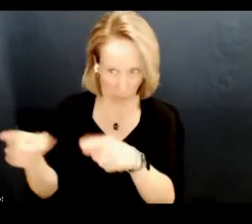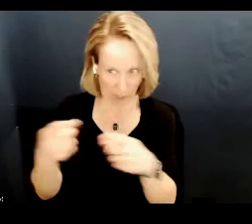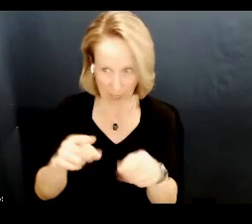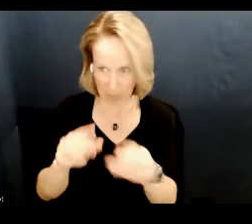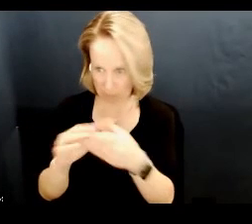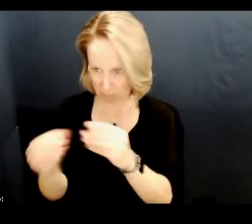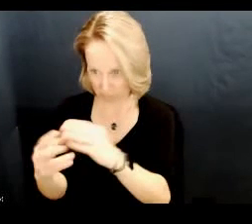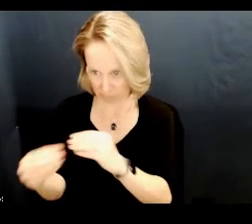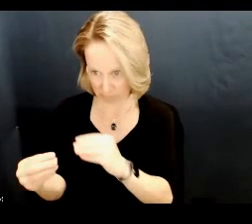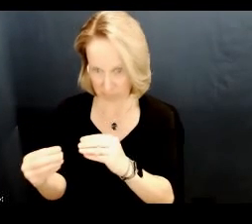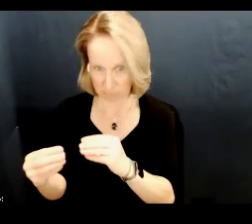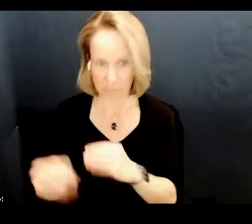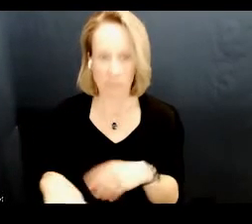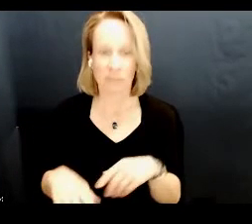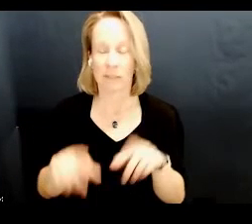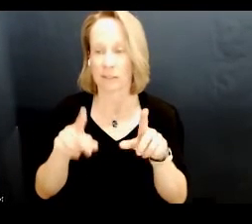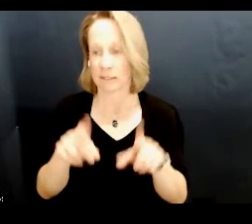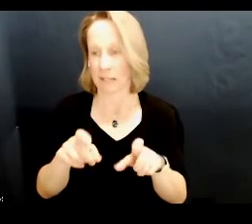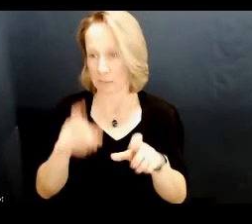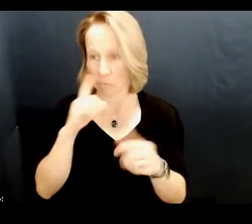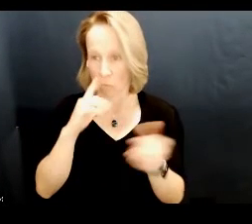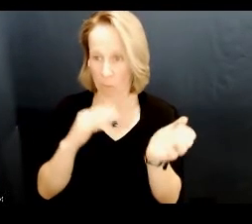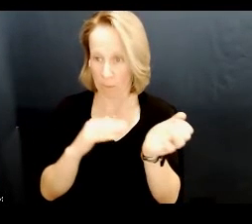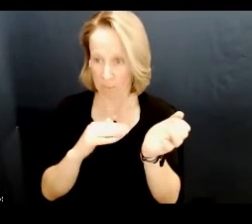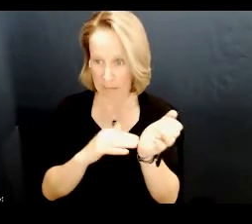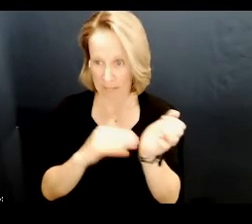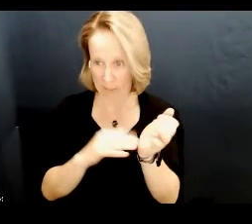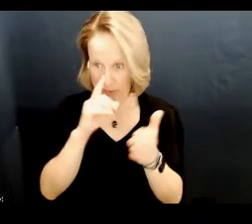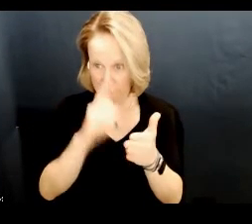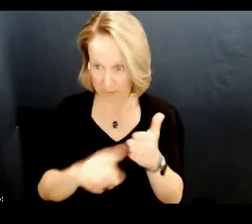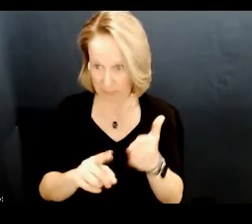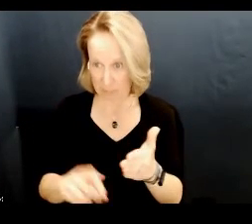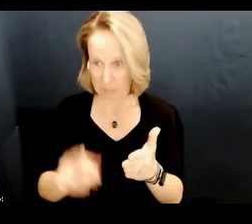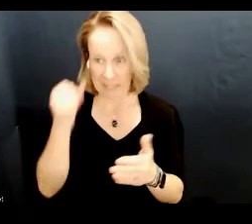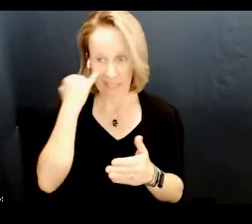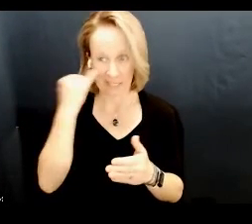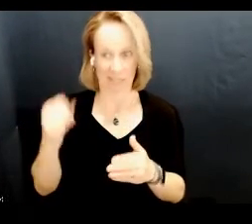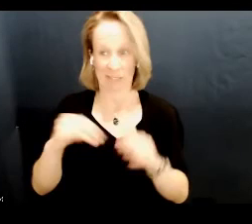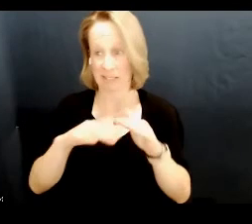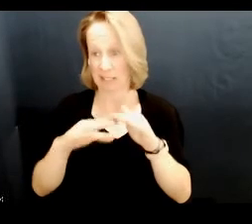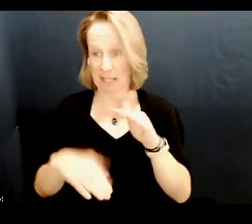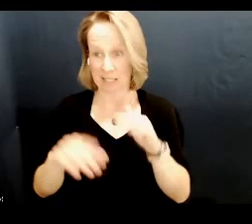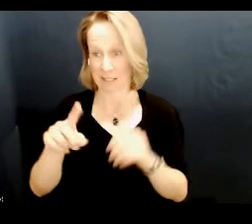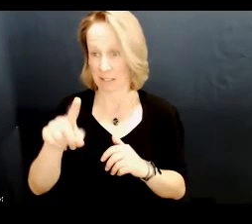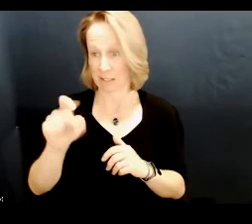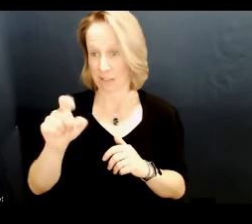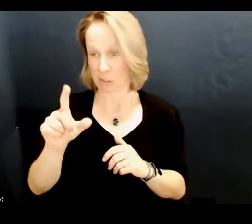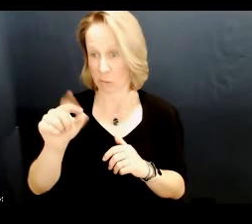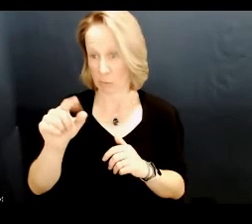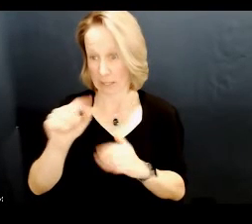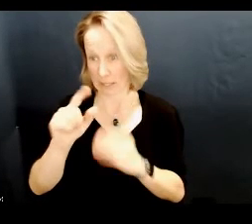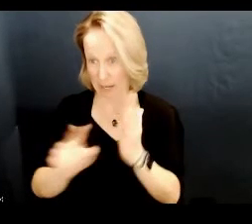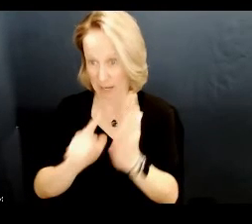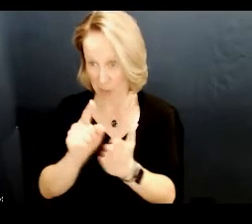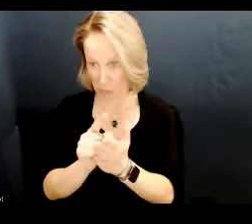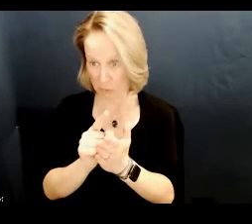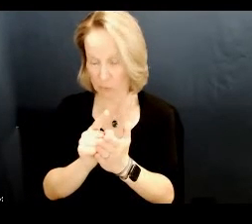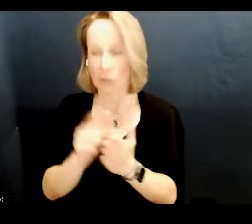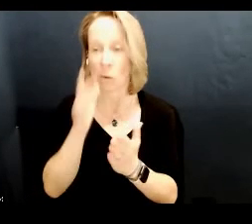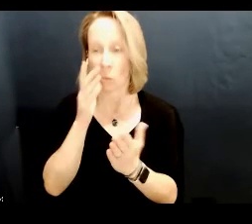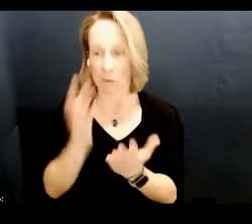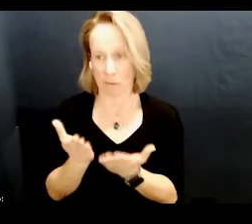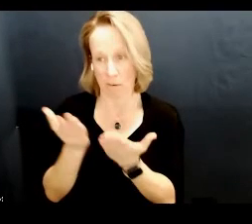forensic exam, and then if the sexual assault occurred within 120 hours, patrol will offer the option of a medical forensic